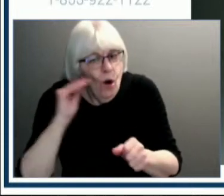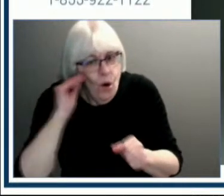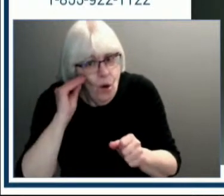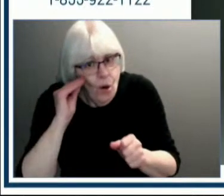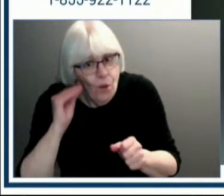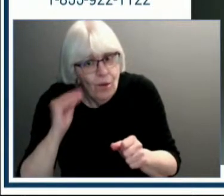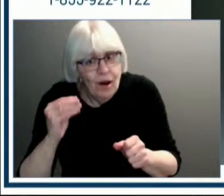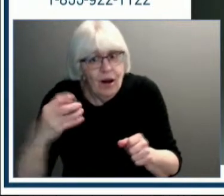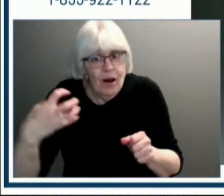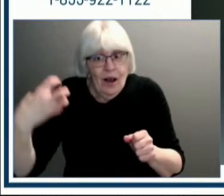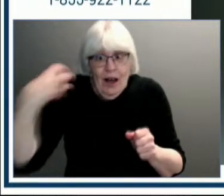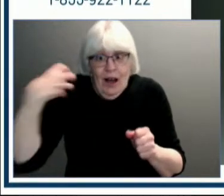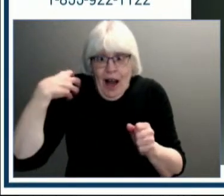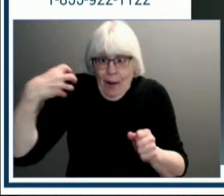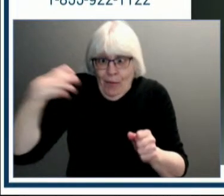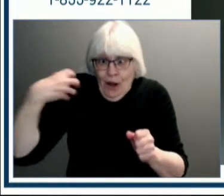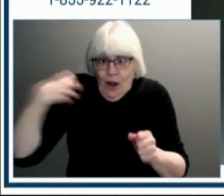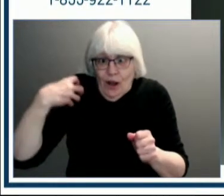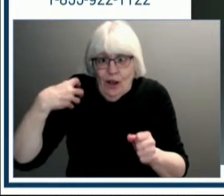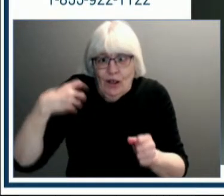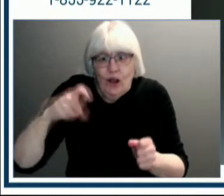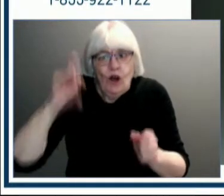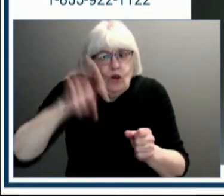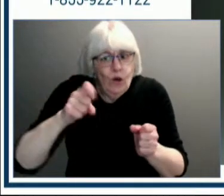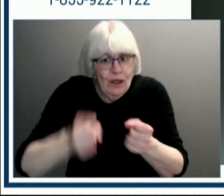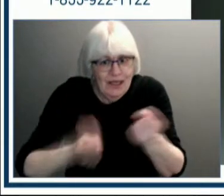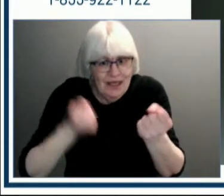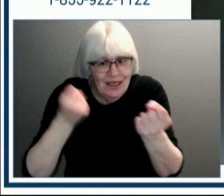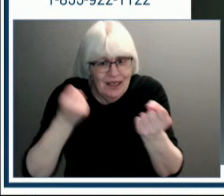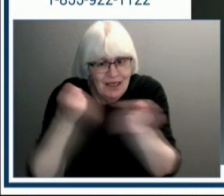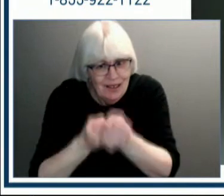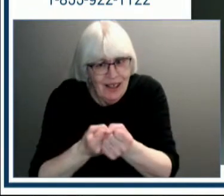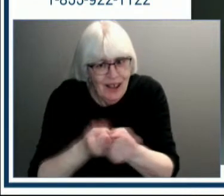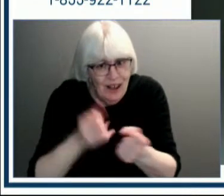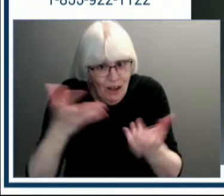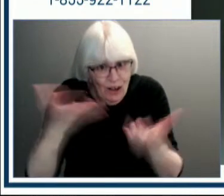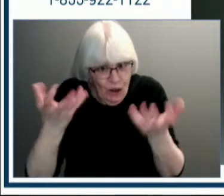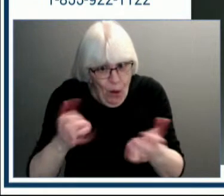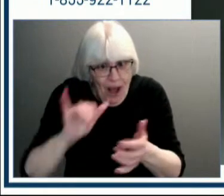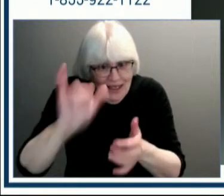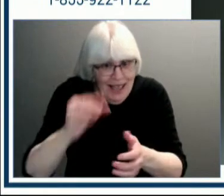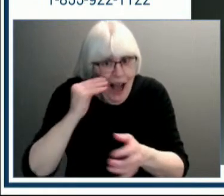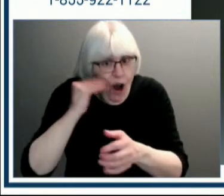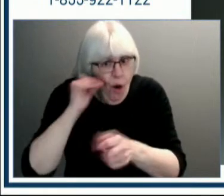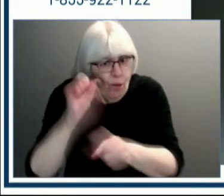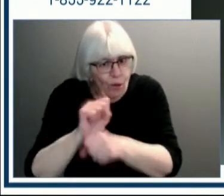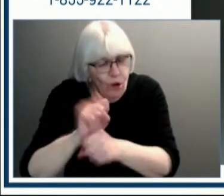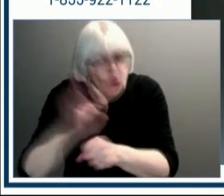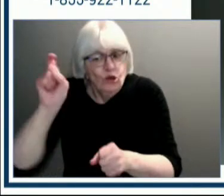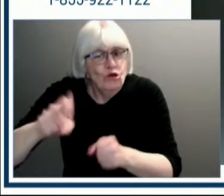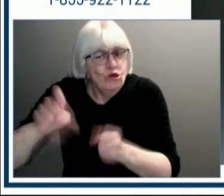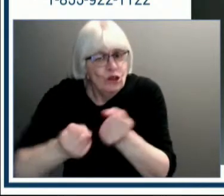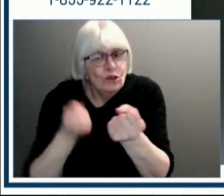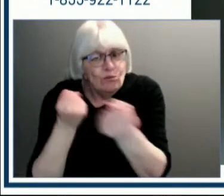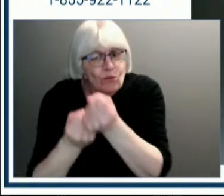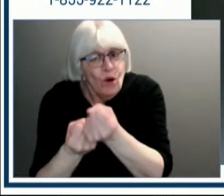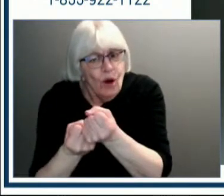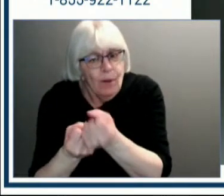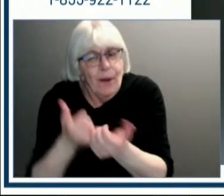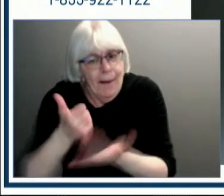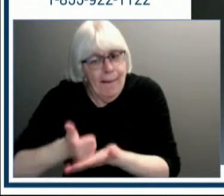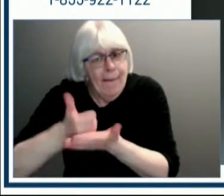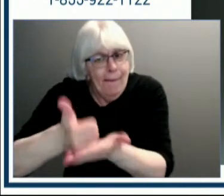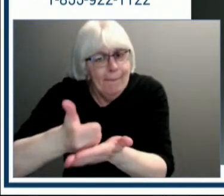and support that ask as wherever possible to be part of contributing to